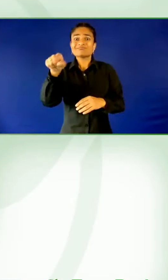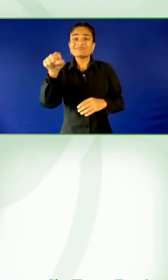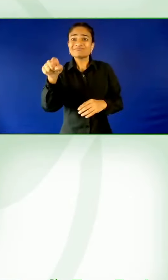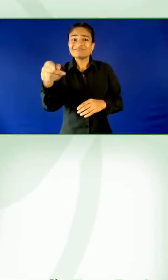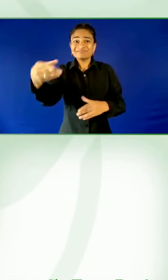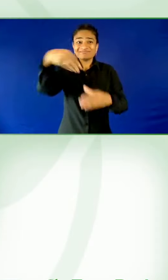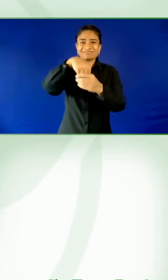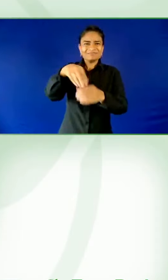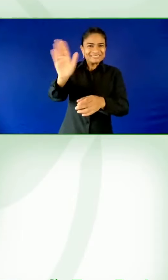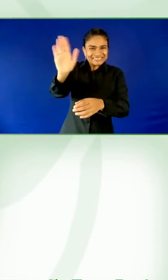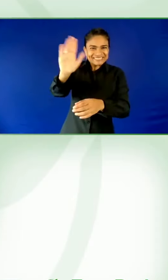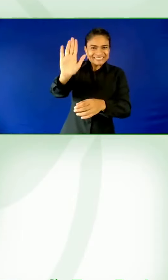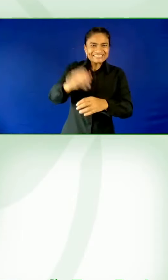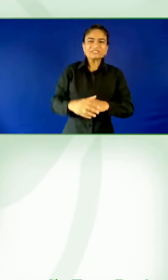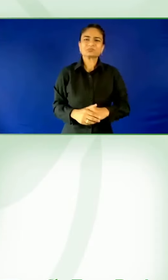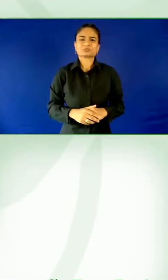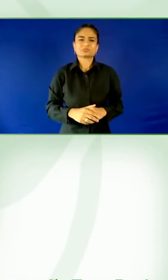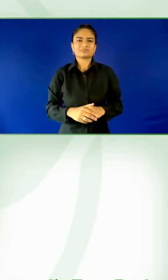solutions.